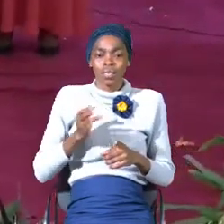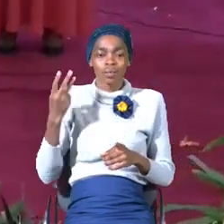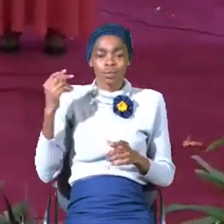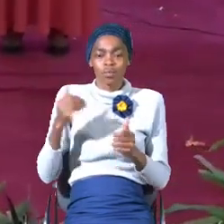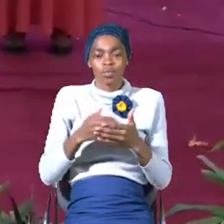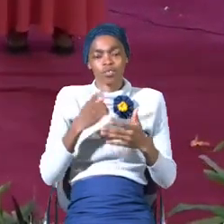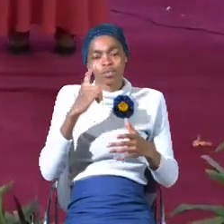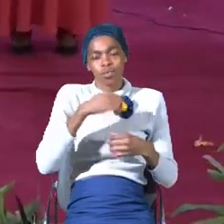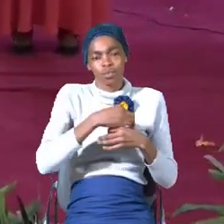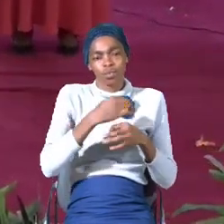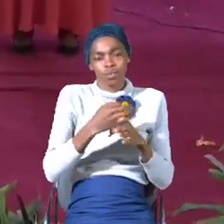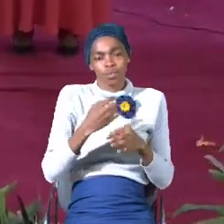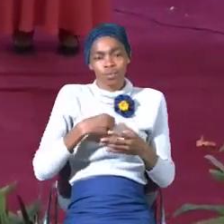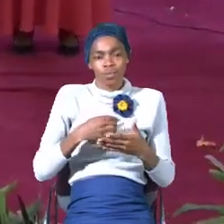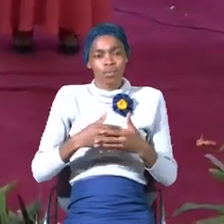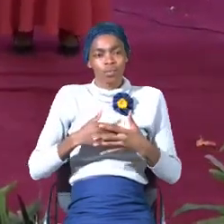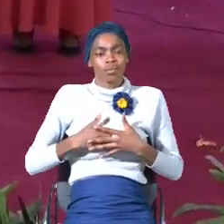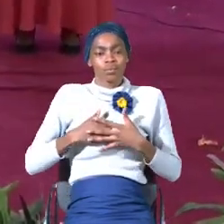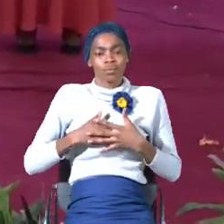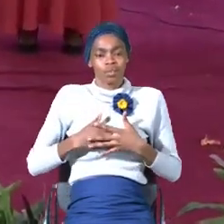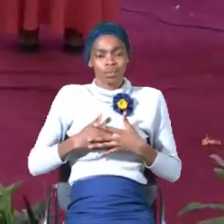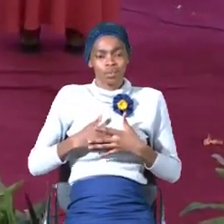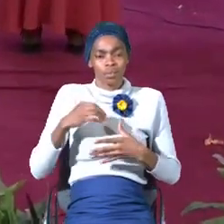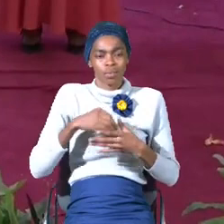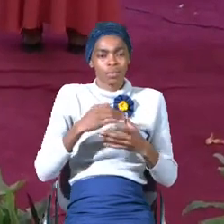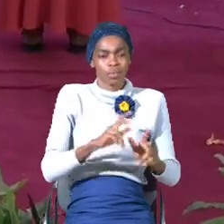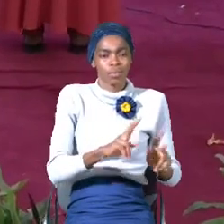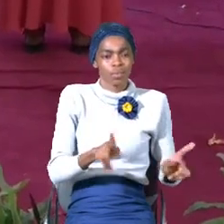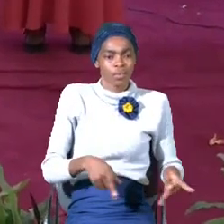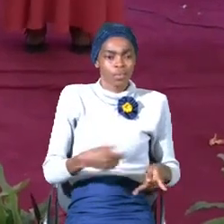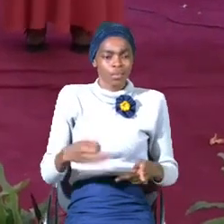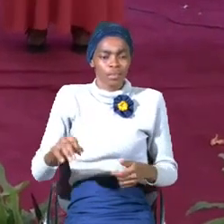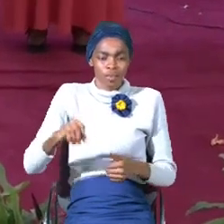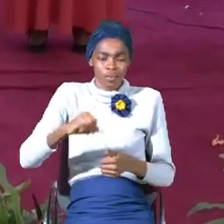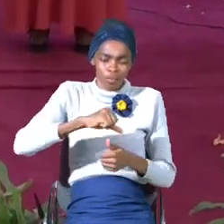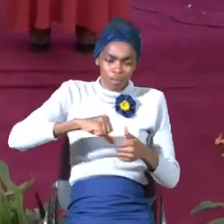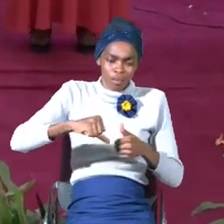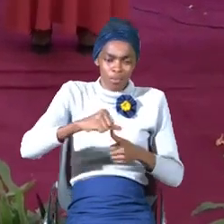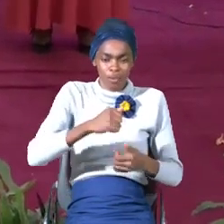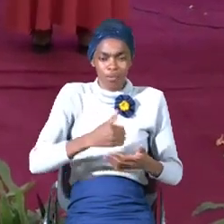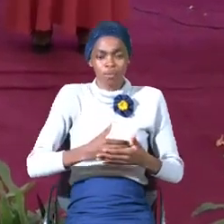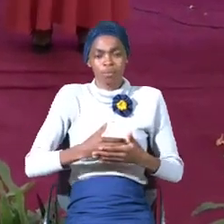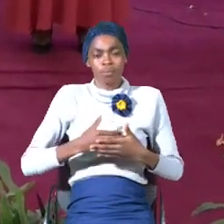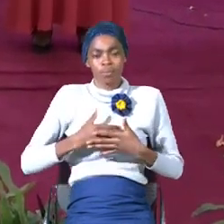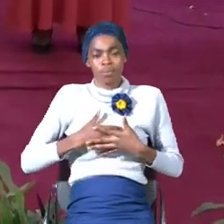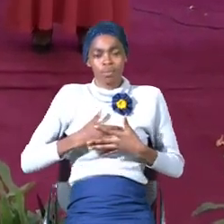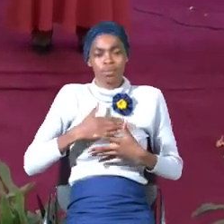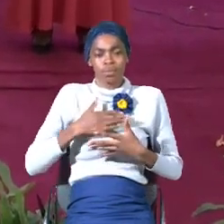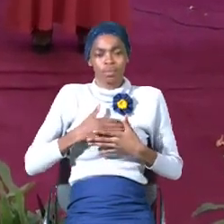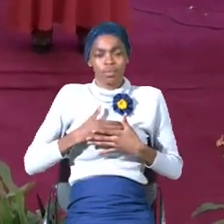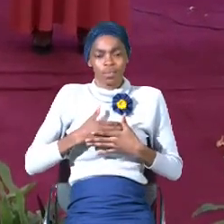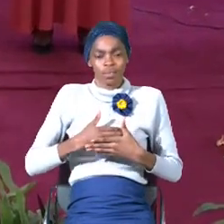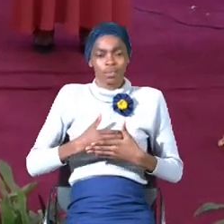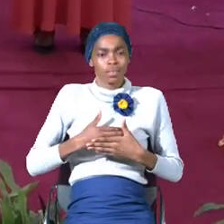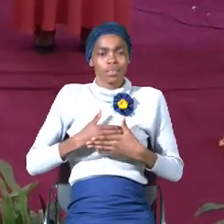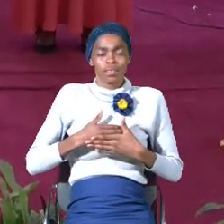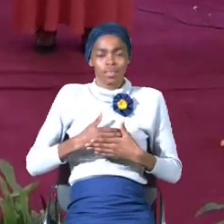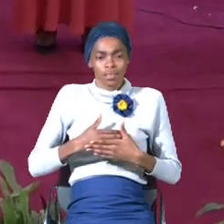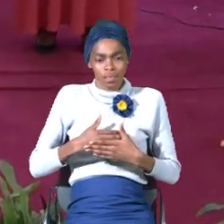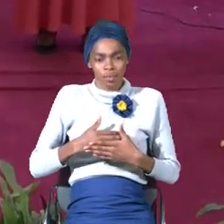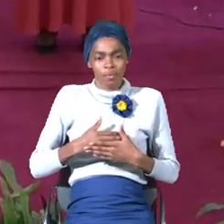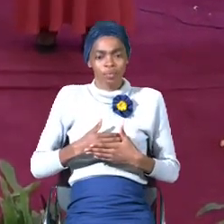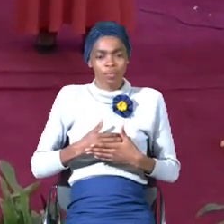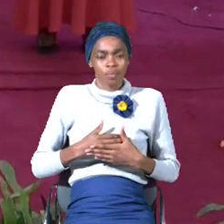me, breathe. In the place of koinonia, breathe. Your